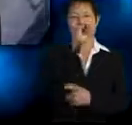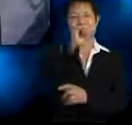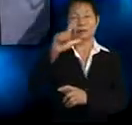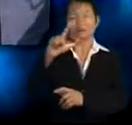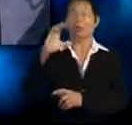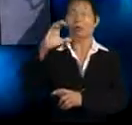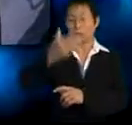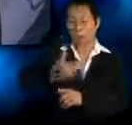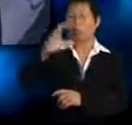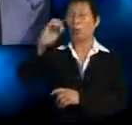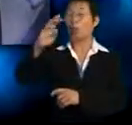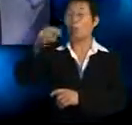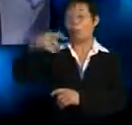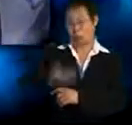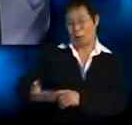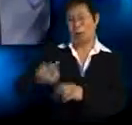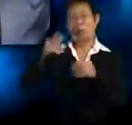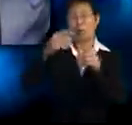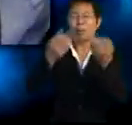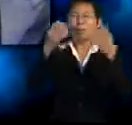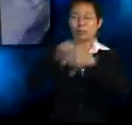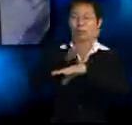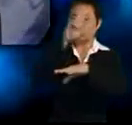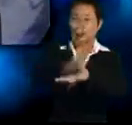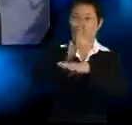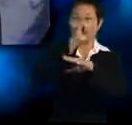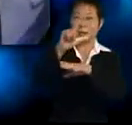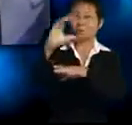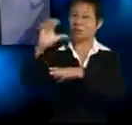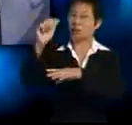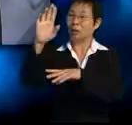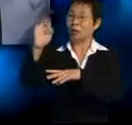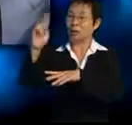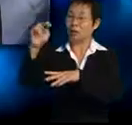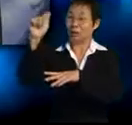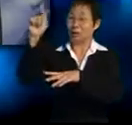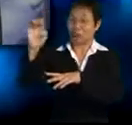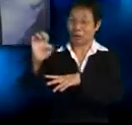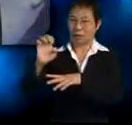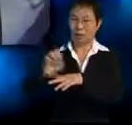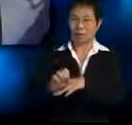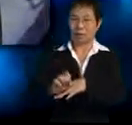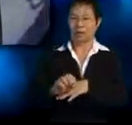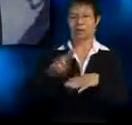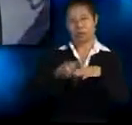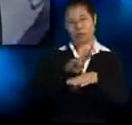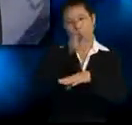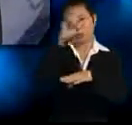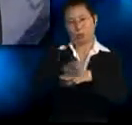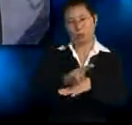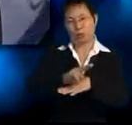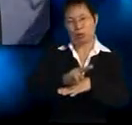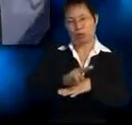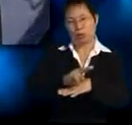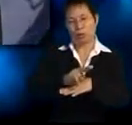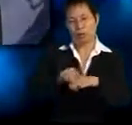Calcium compounds have many uses. Calcium carbonate, such as limestone, can withstand the weathering process